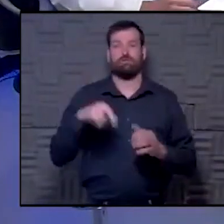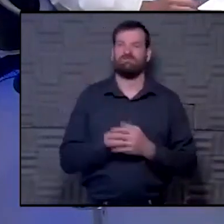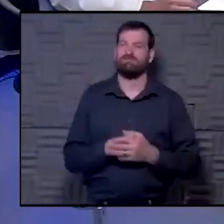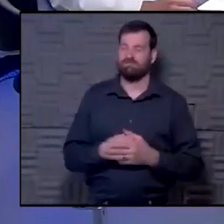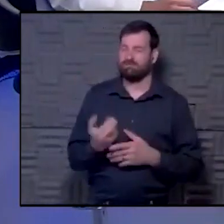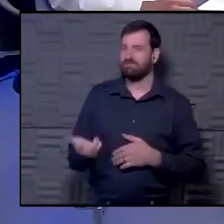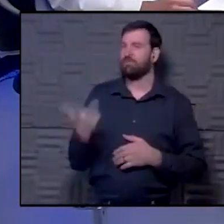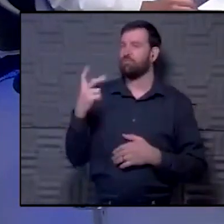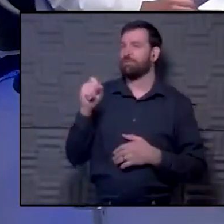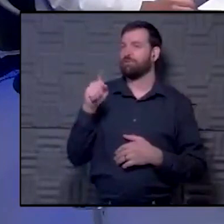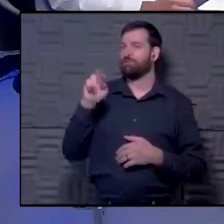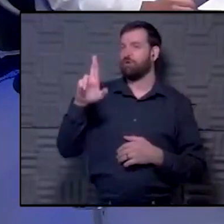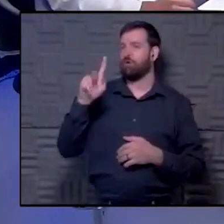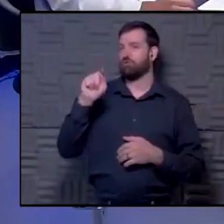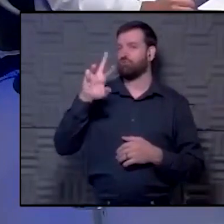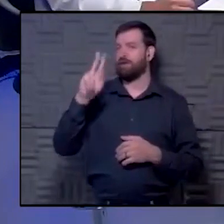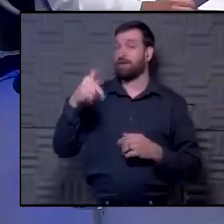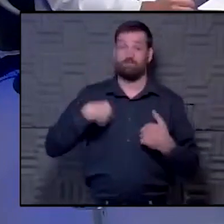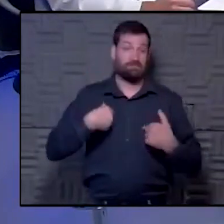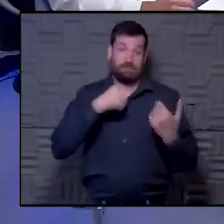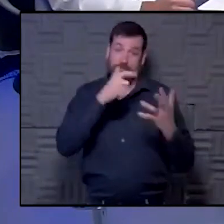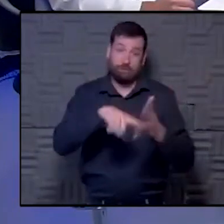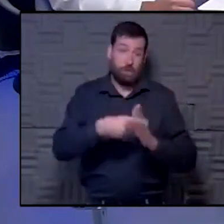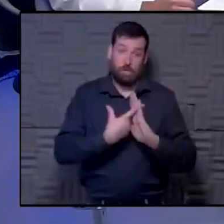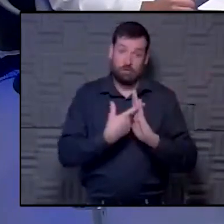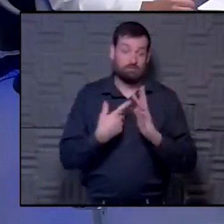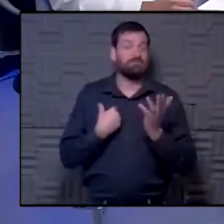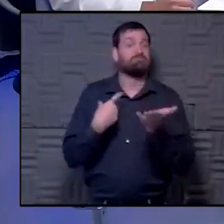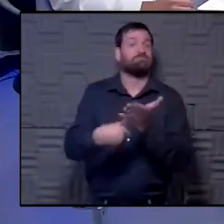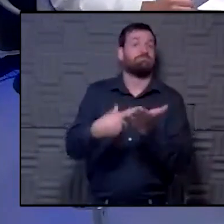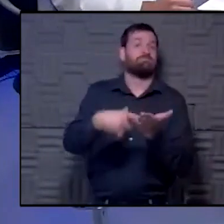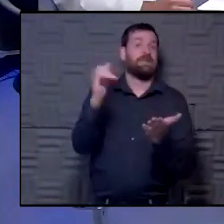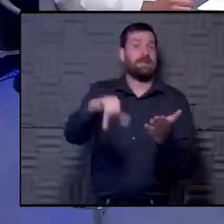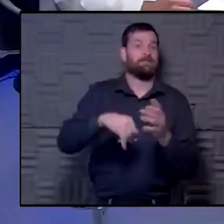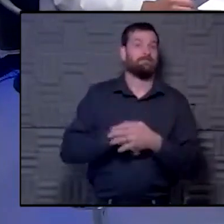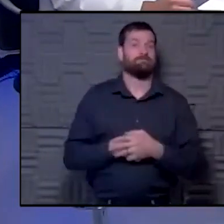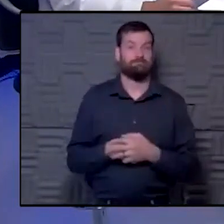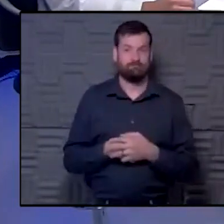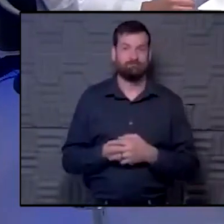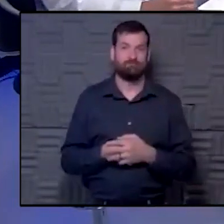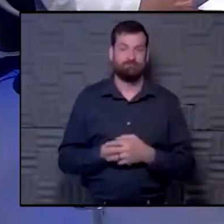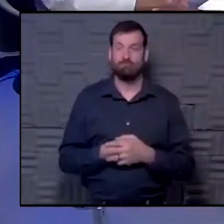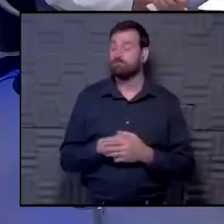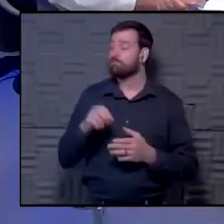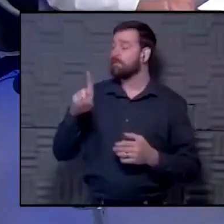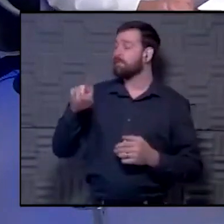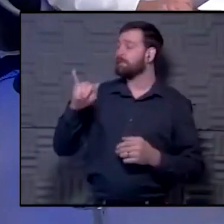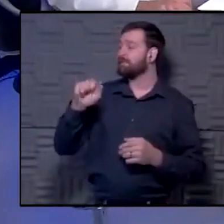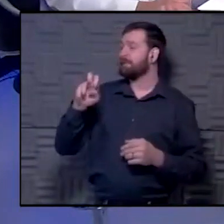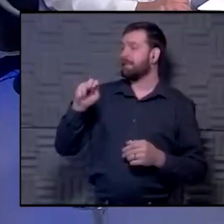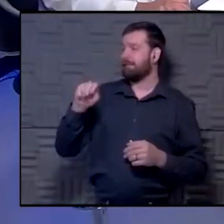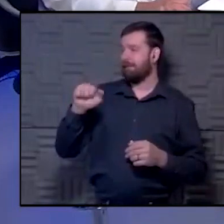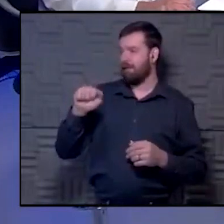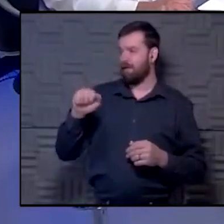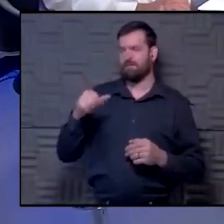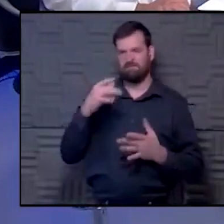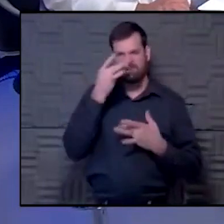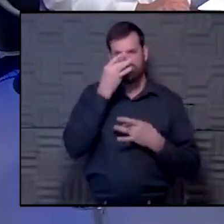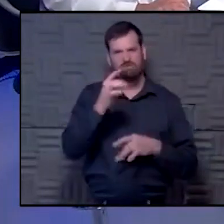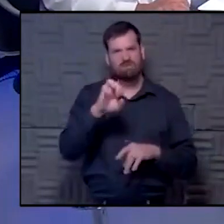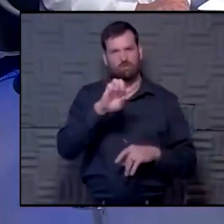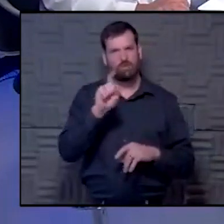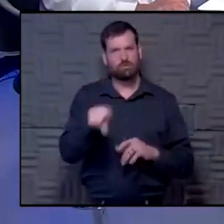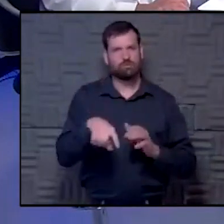Star Trek references in one, and I didn't initiate it. Let's talk about that. Do the V. Diana has a really interesting